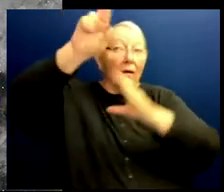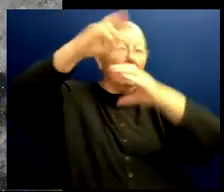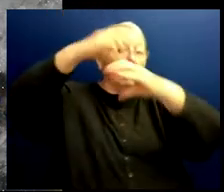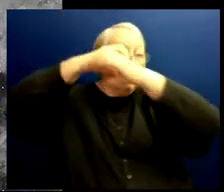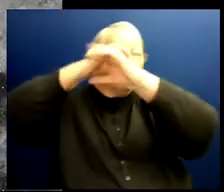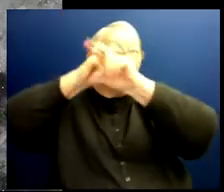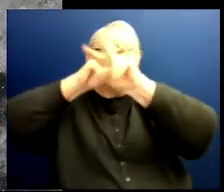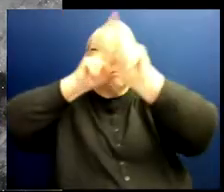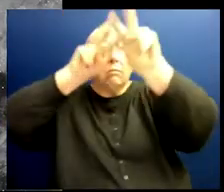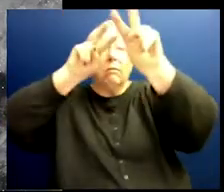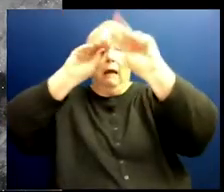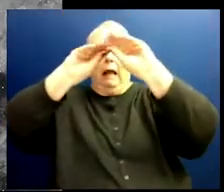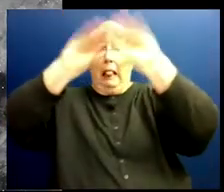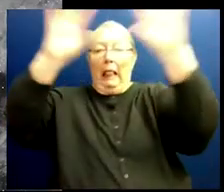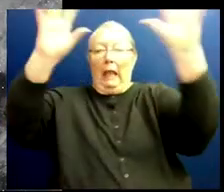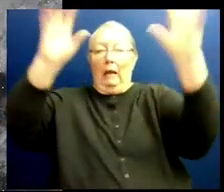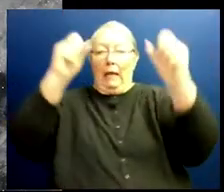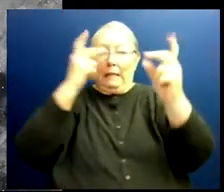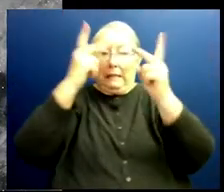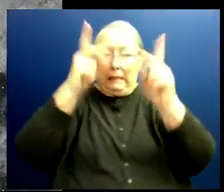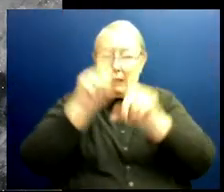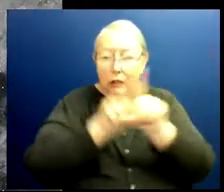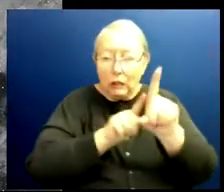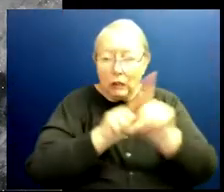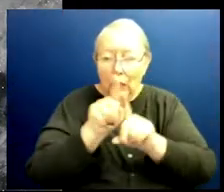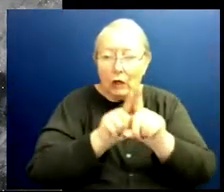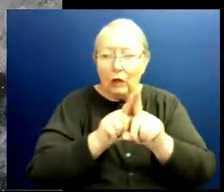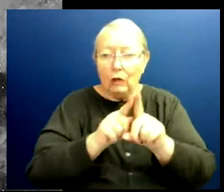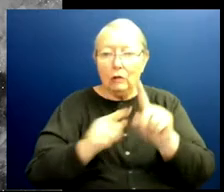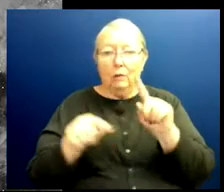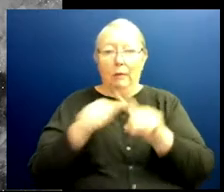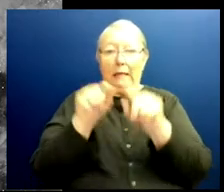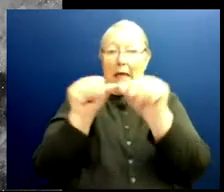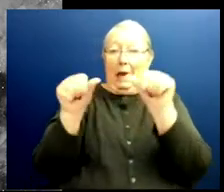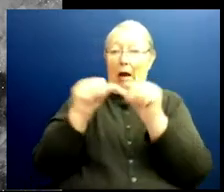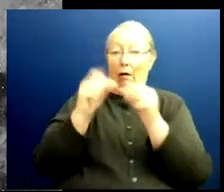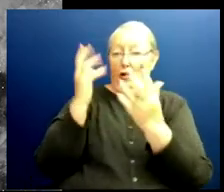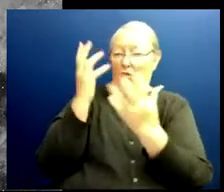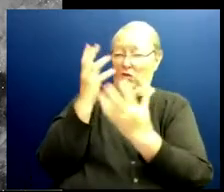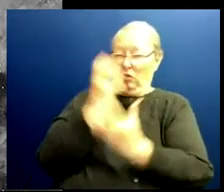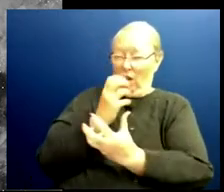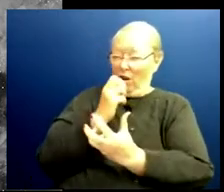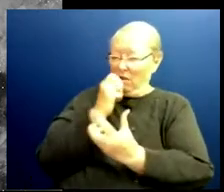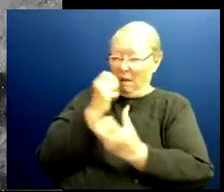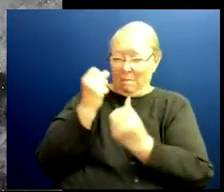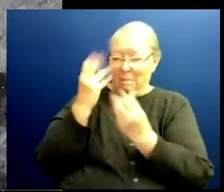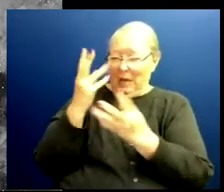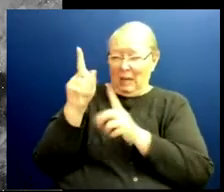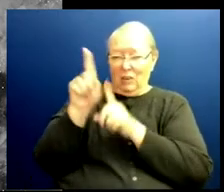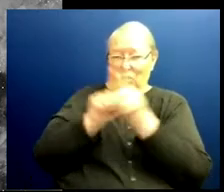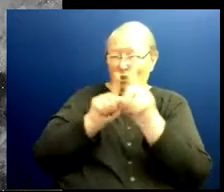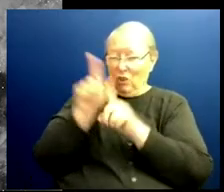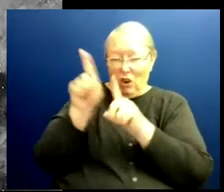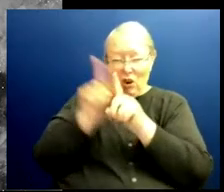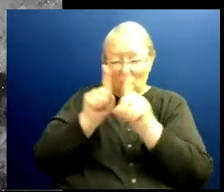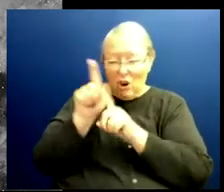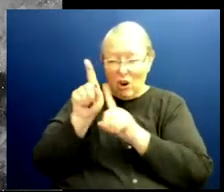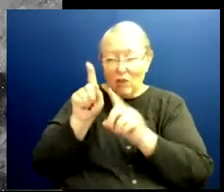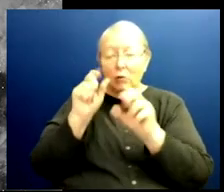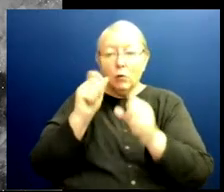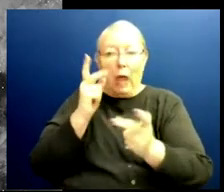And also dark areas where there are not many stars, not much gas, and you can actually